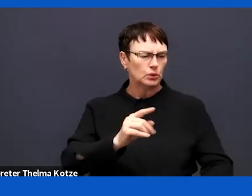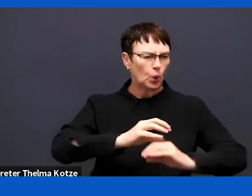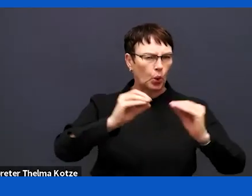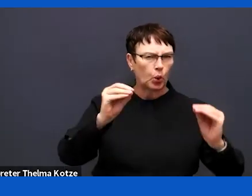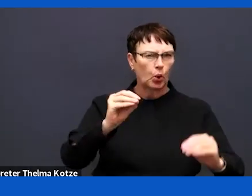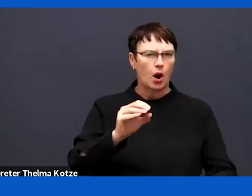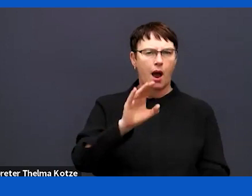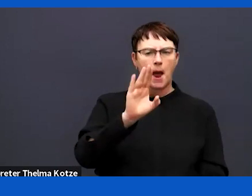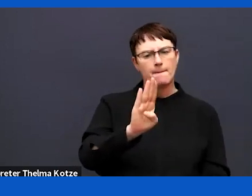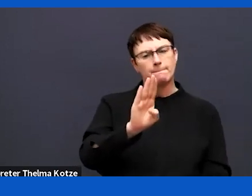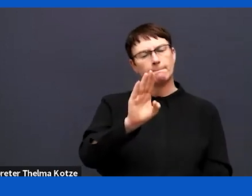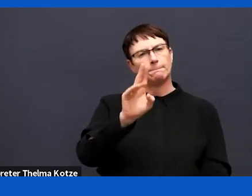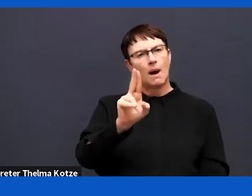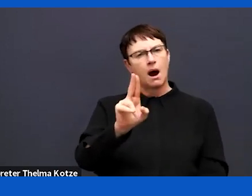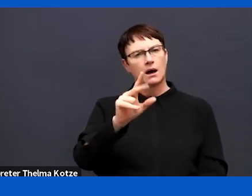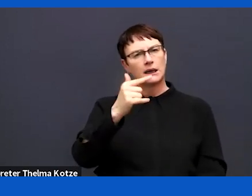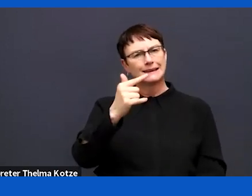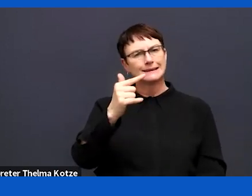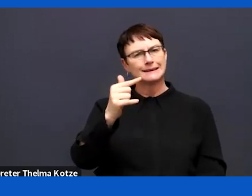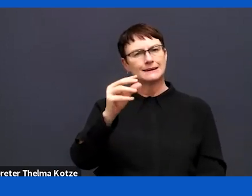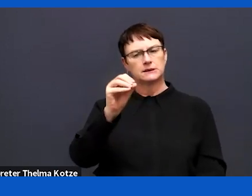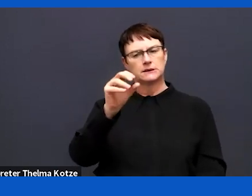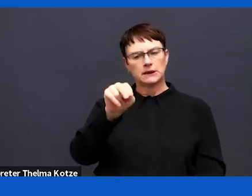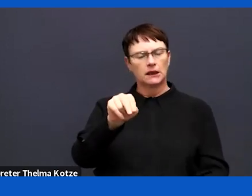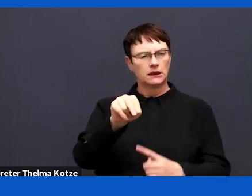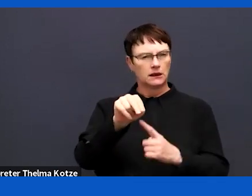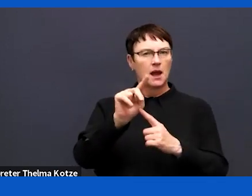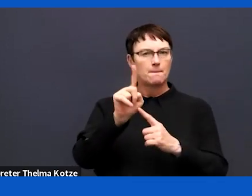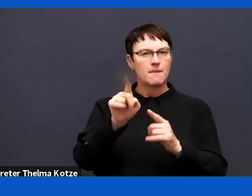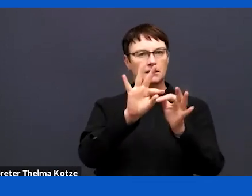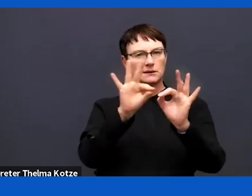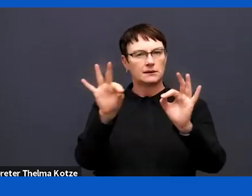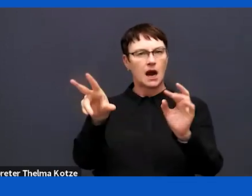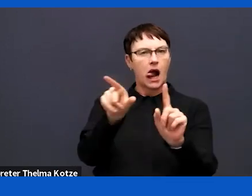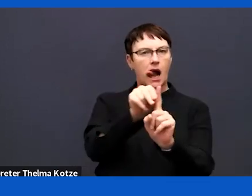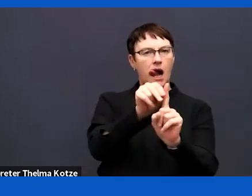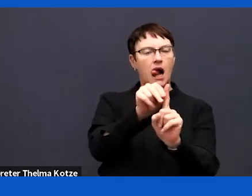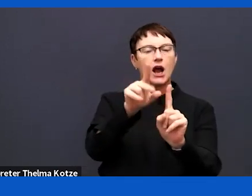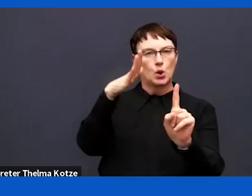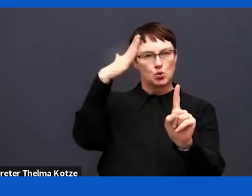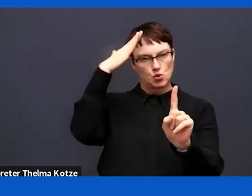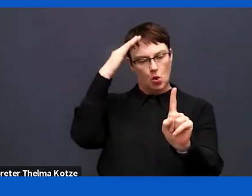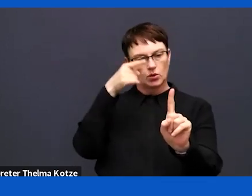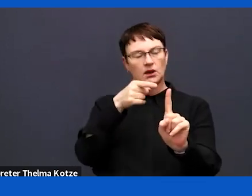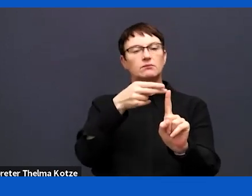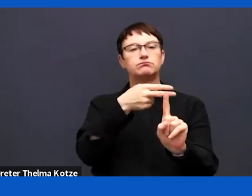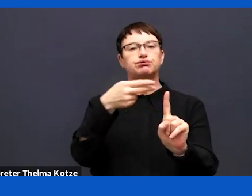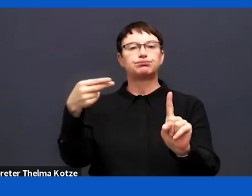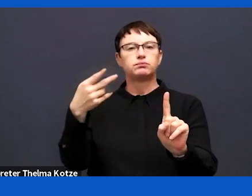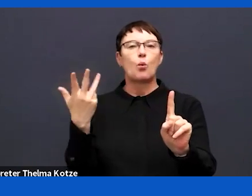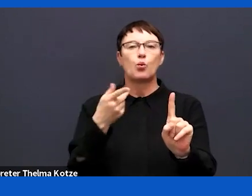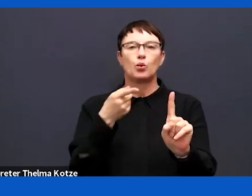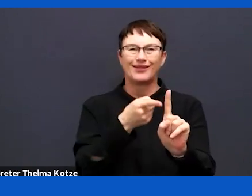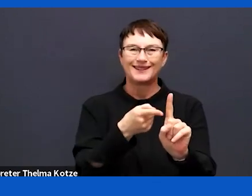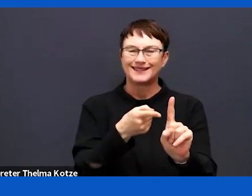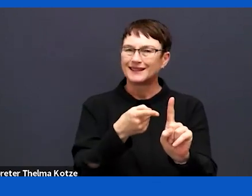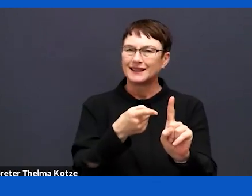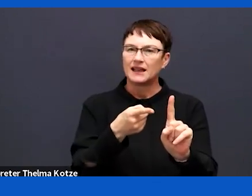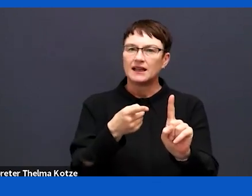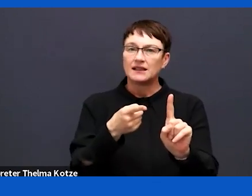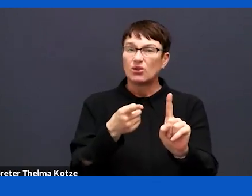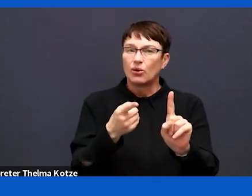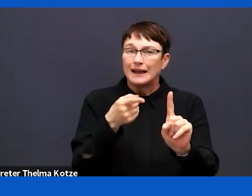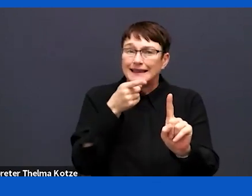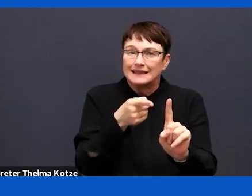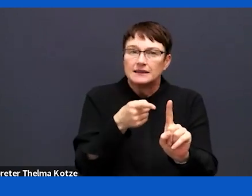of technology, you're already seeing that here and there. We're certainly using it. Other companies have been using that. I